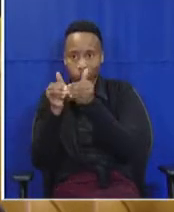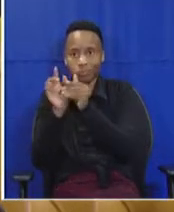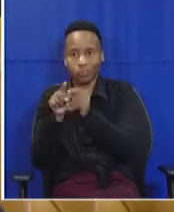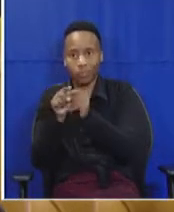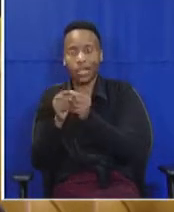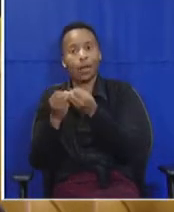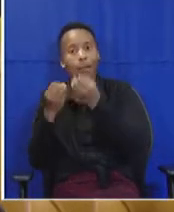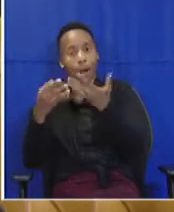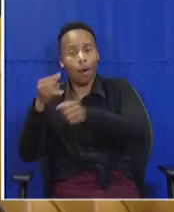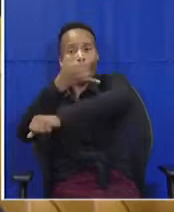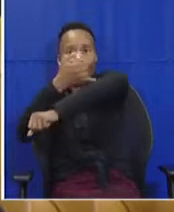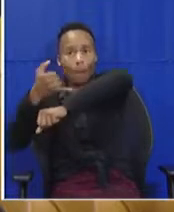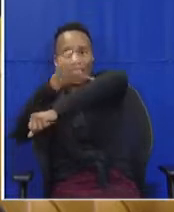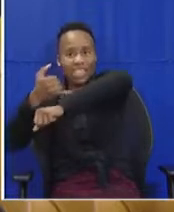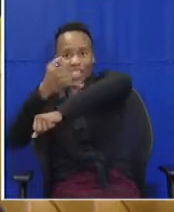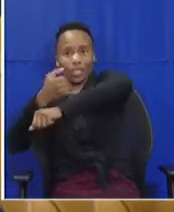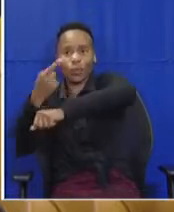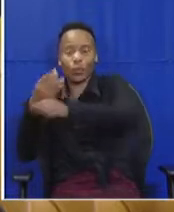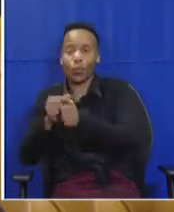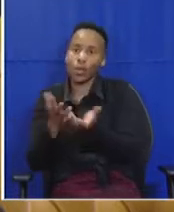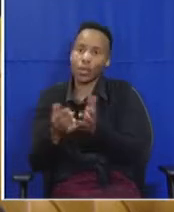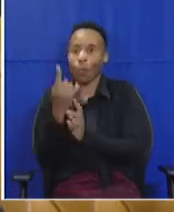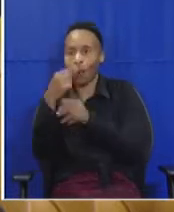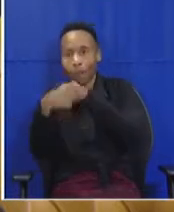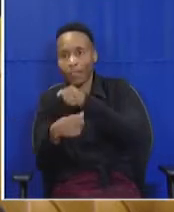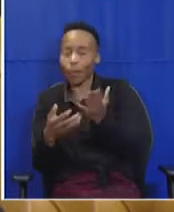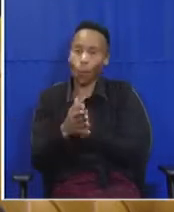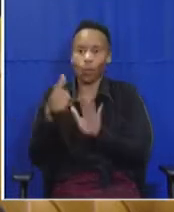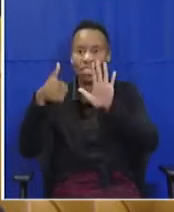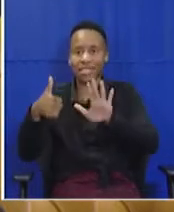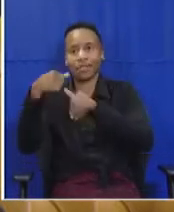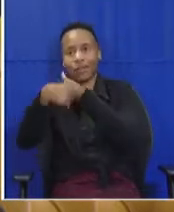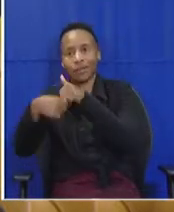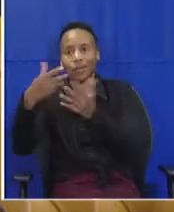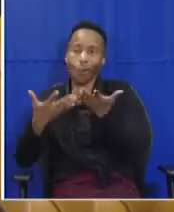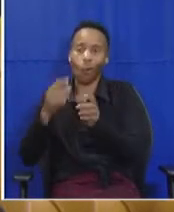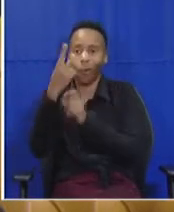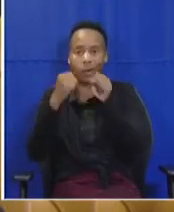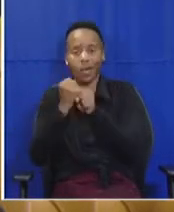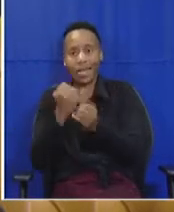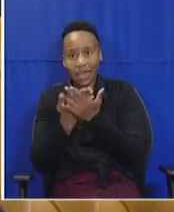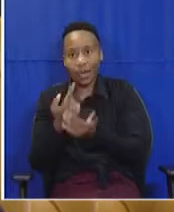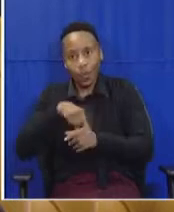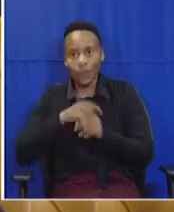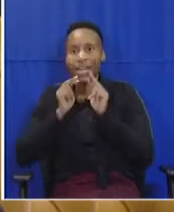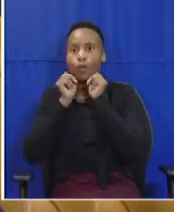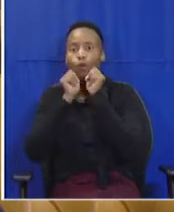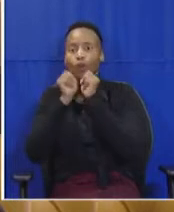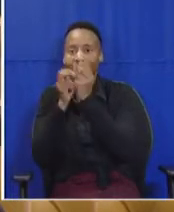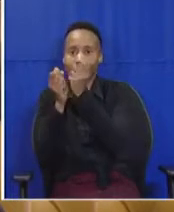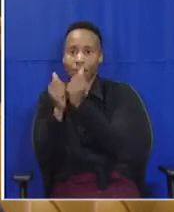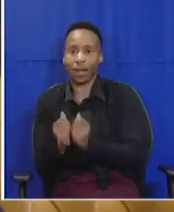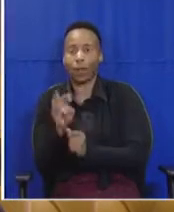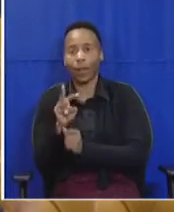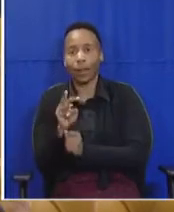you're going to do per month, per 6 months, and you are reimbursed accordingly. So that's how you can then negotiate the fees. And the